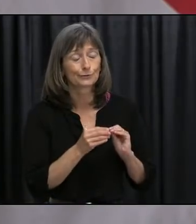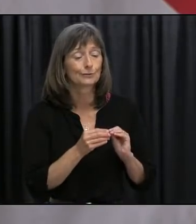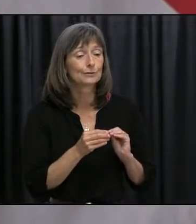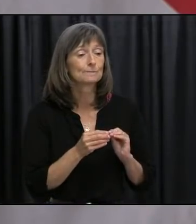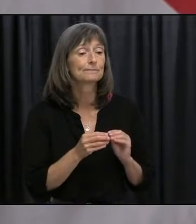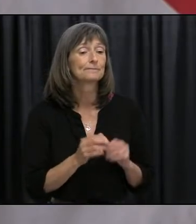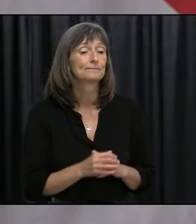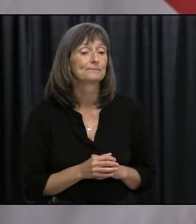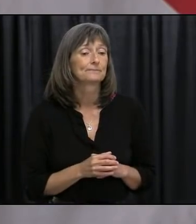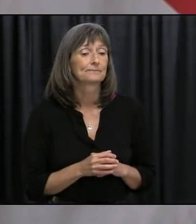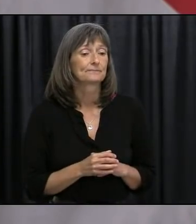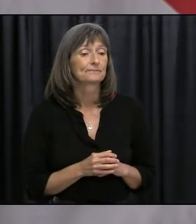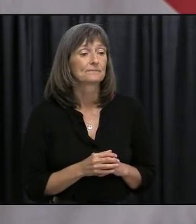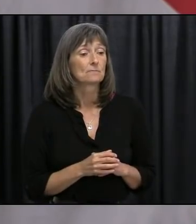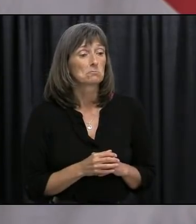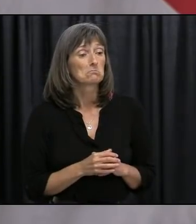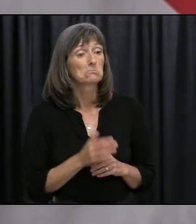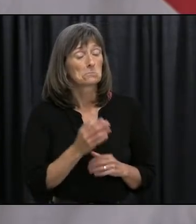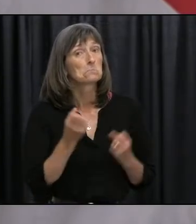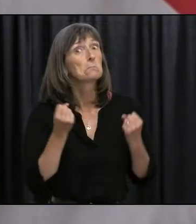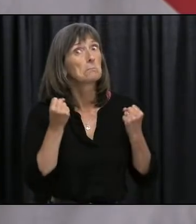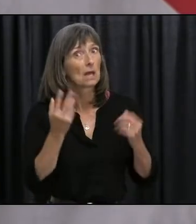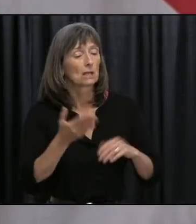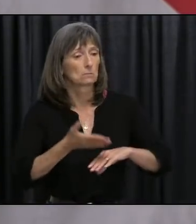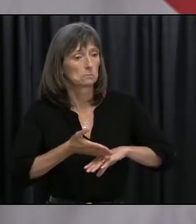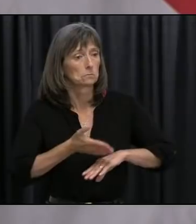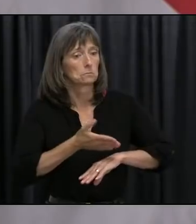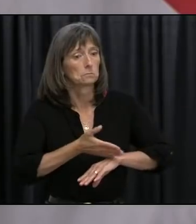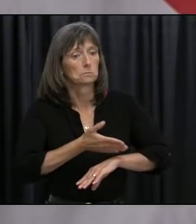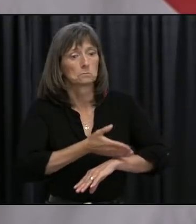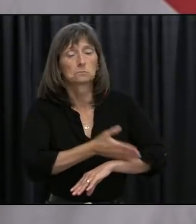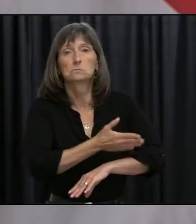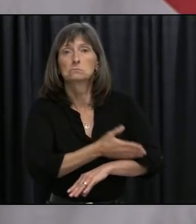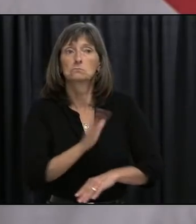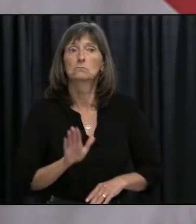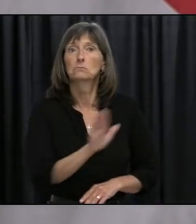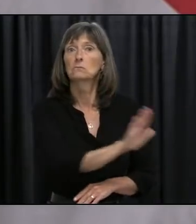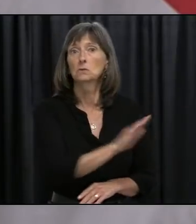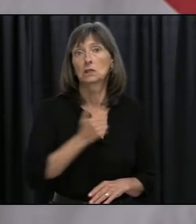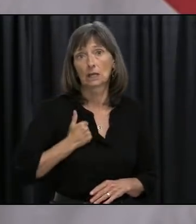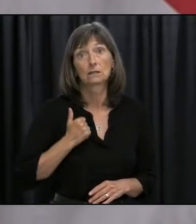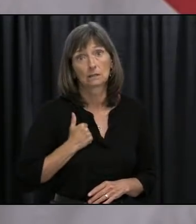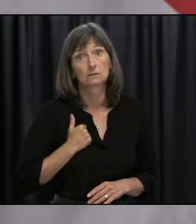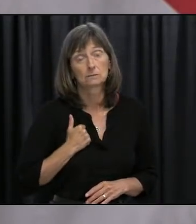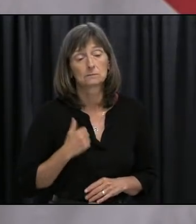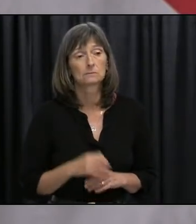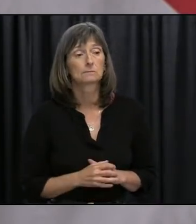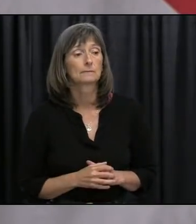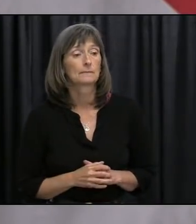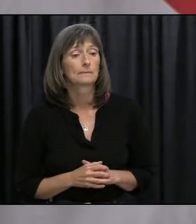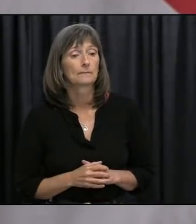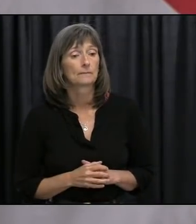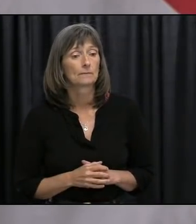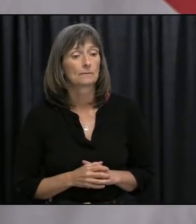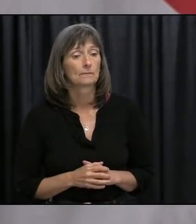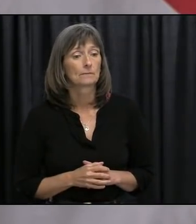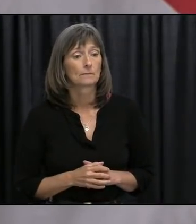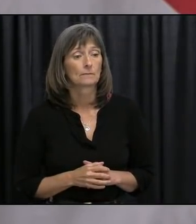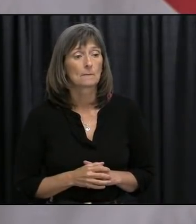seen you know, improvement in a lot of areas through across the country. We've certainly made